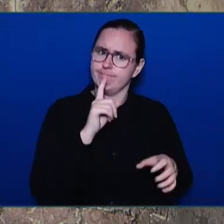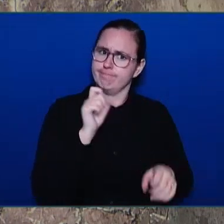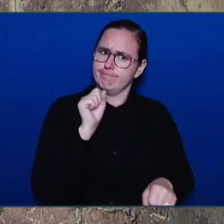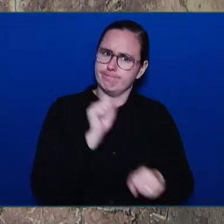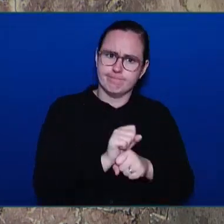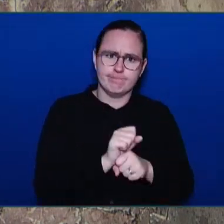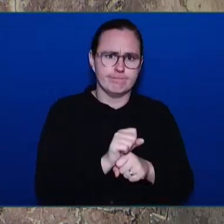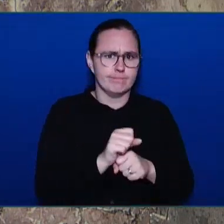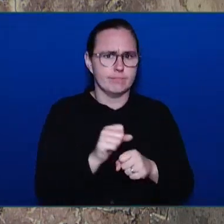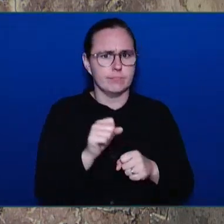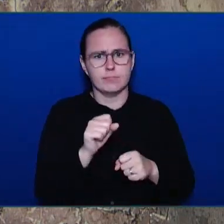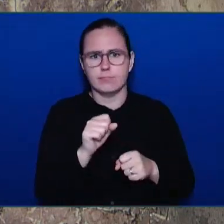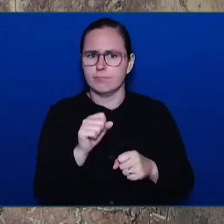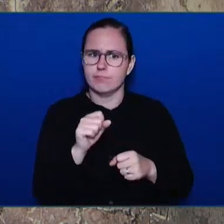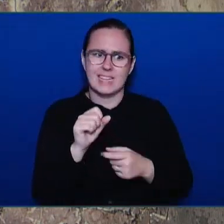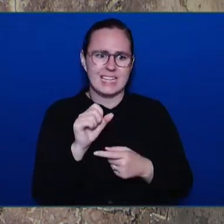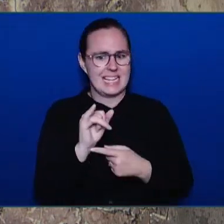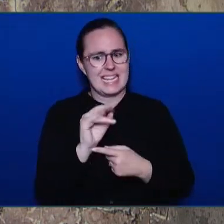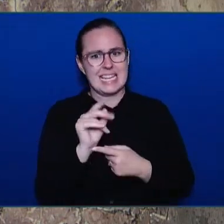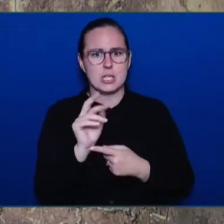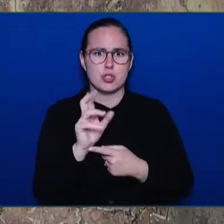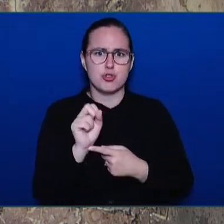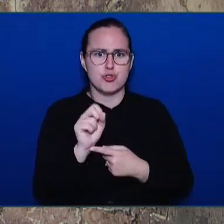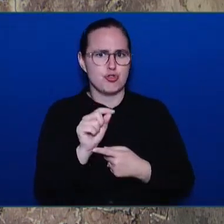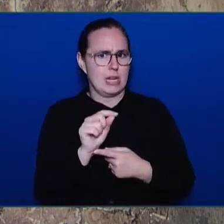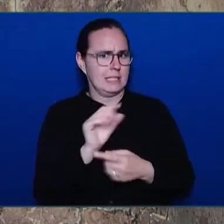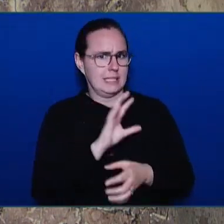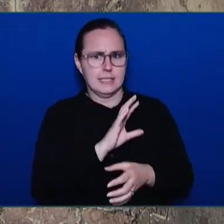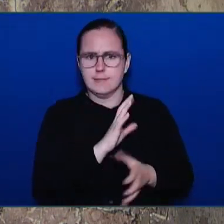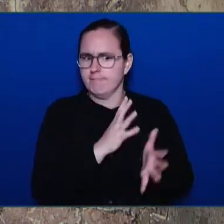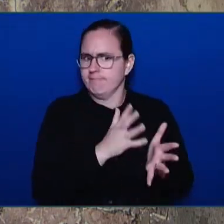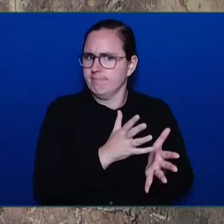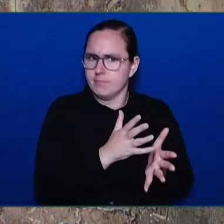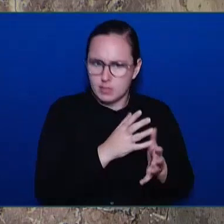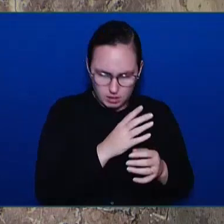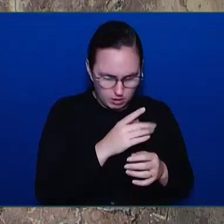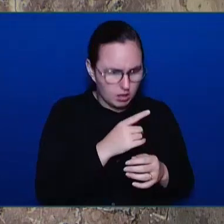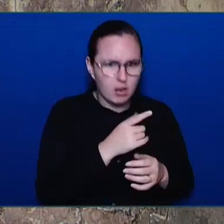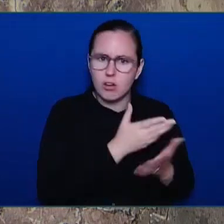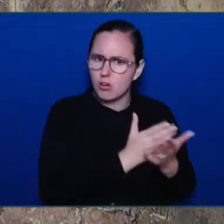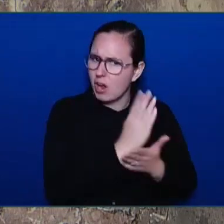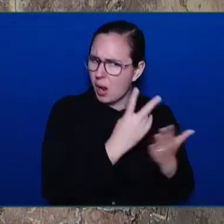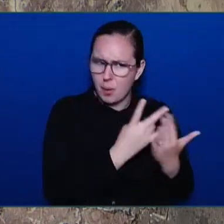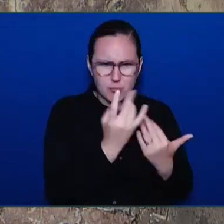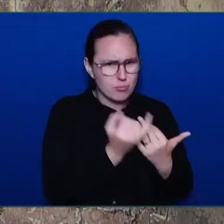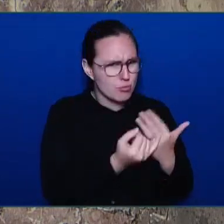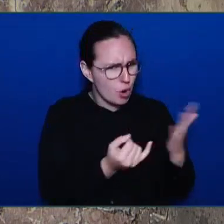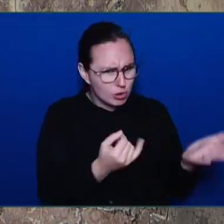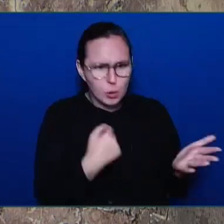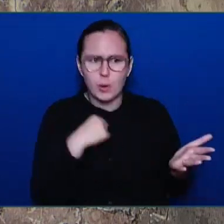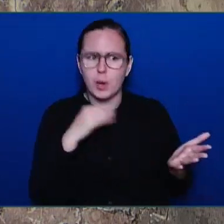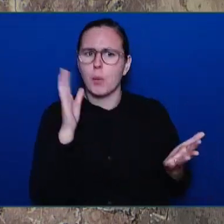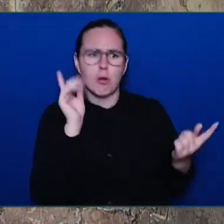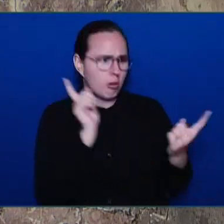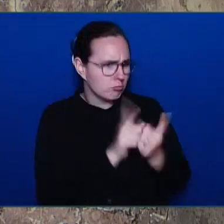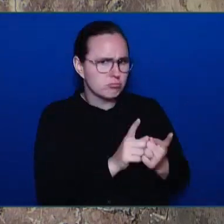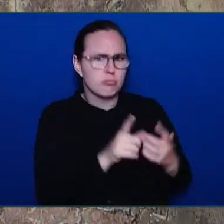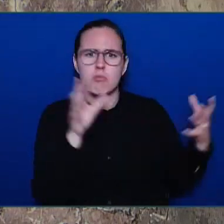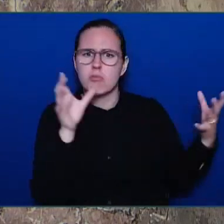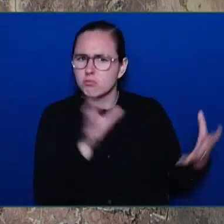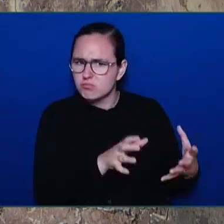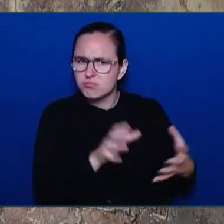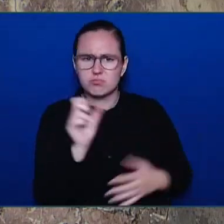concerns, that we would meet and hear from those nations. Despite the fact that Tilbury Marine Jetty is a project under the old